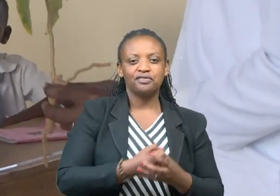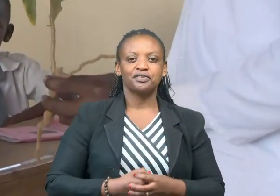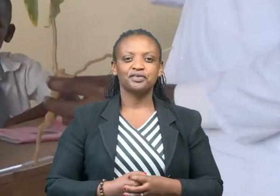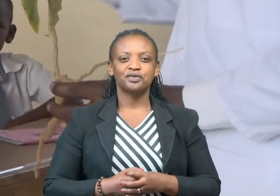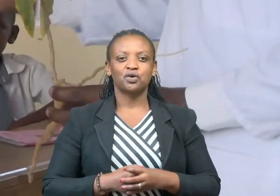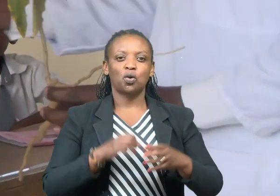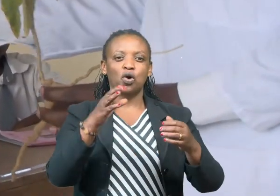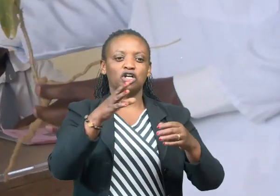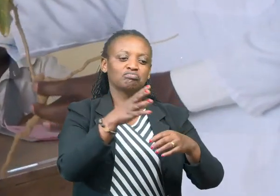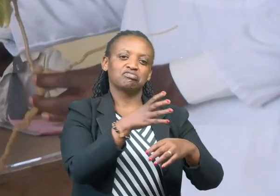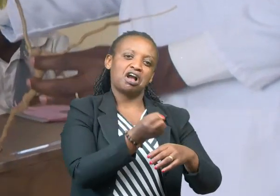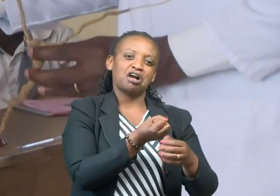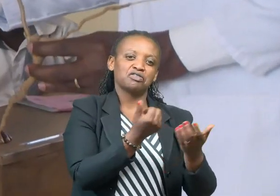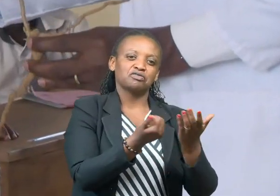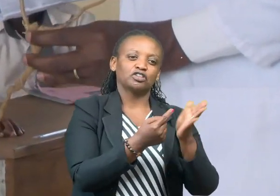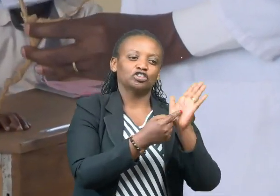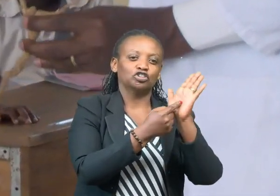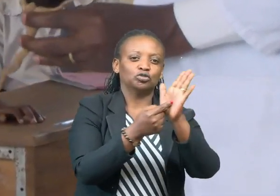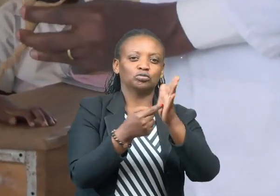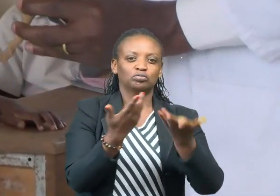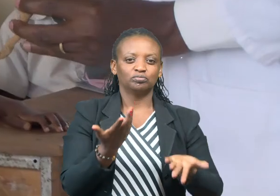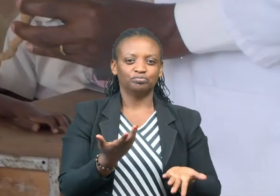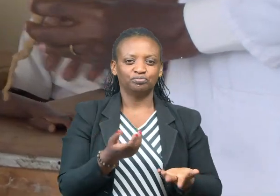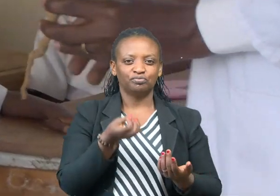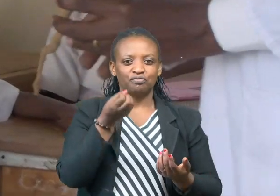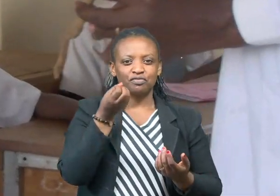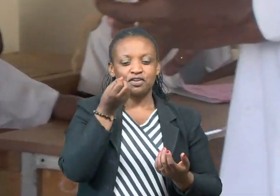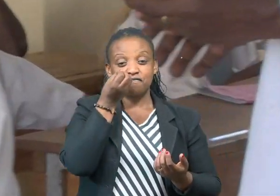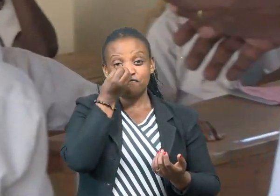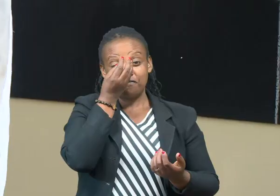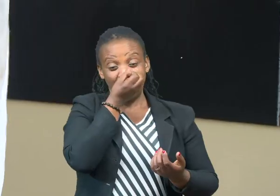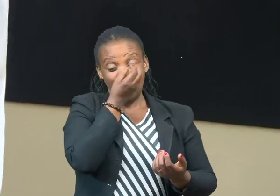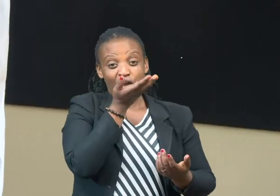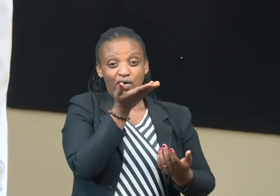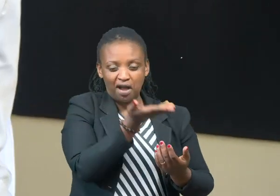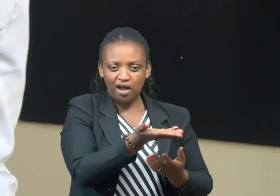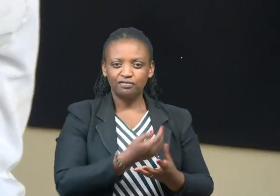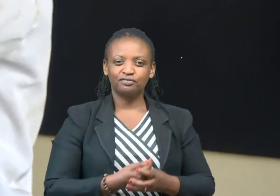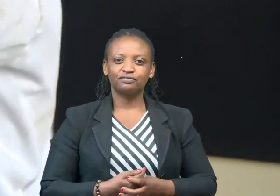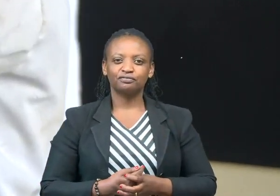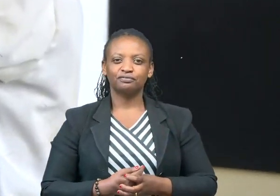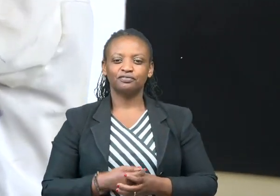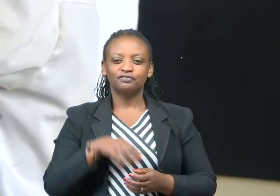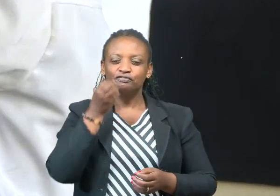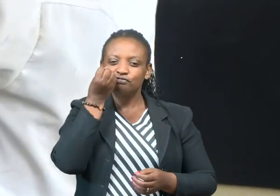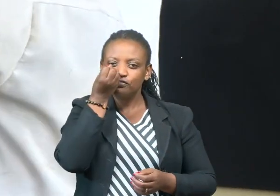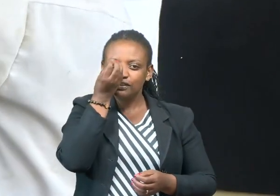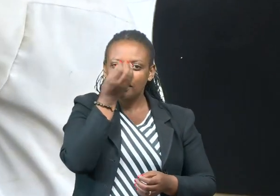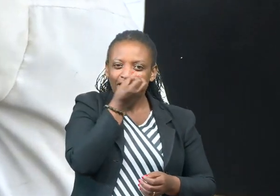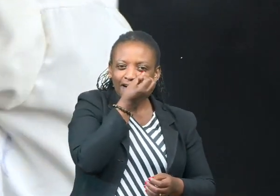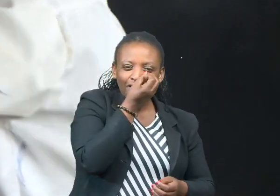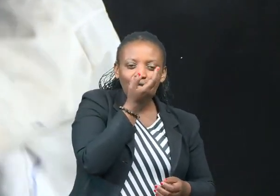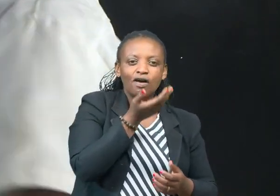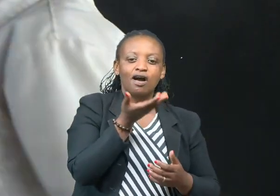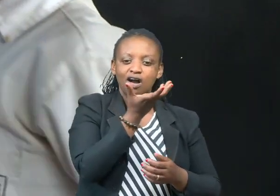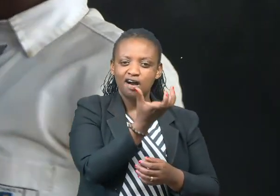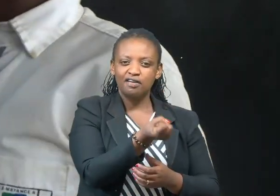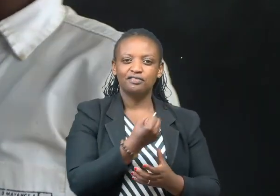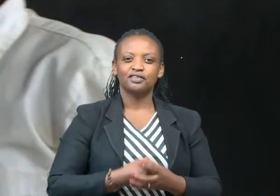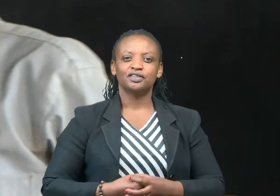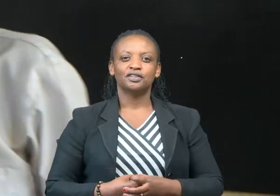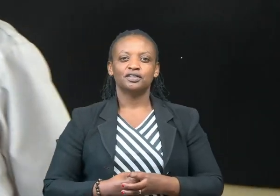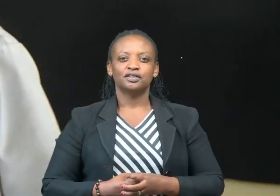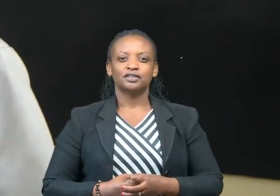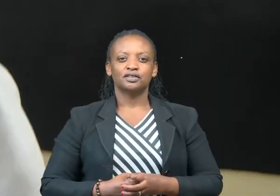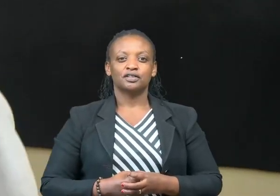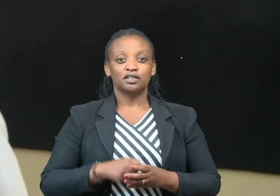So you can have these ones. Show them. Flower. So these are the flowers. These